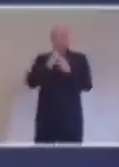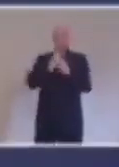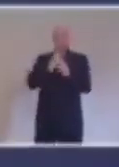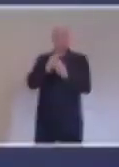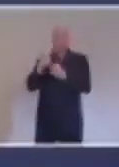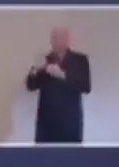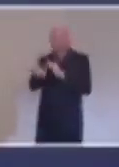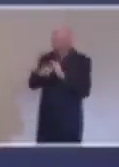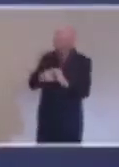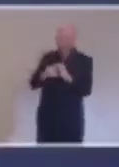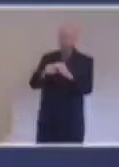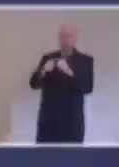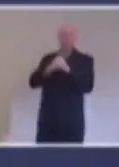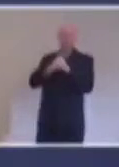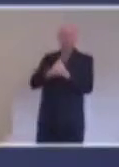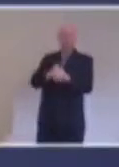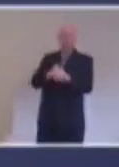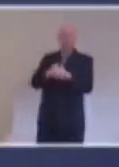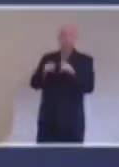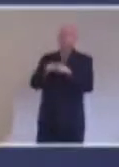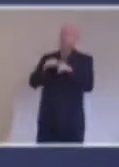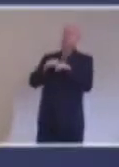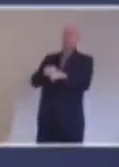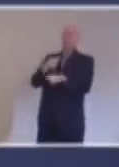devotion of Captain Tom Moore.